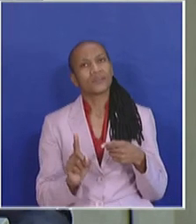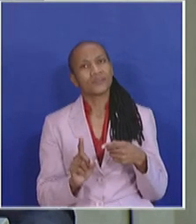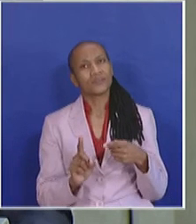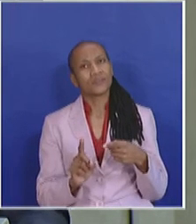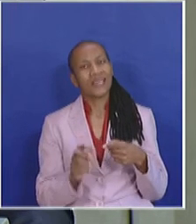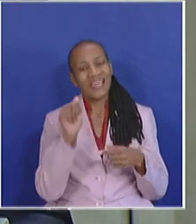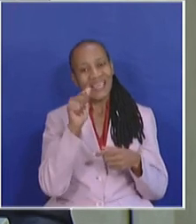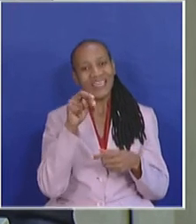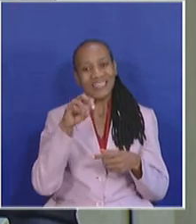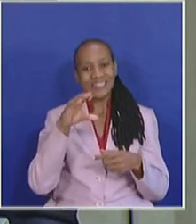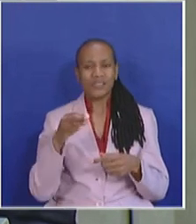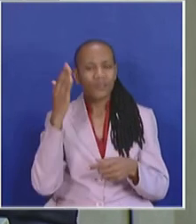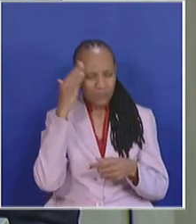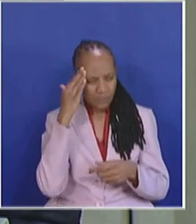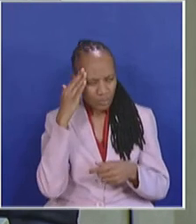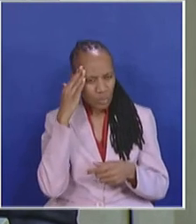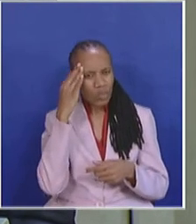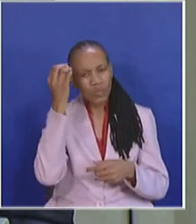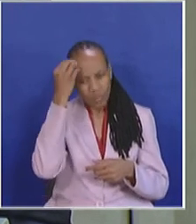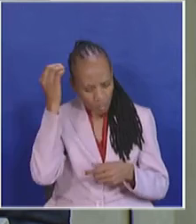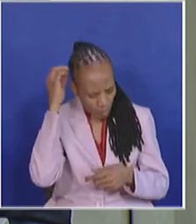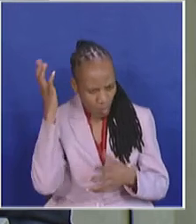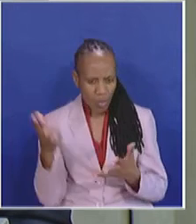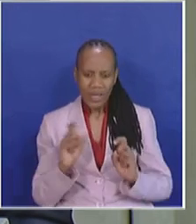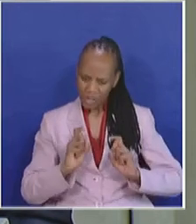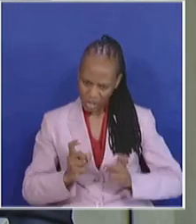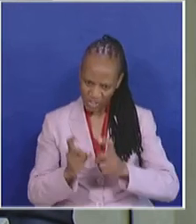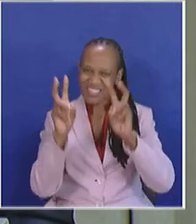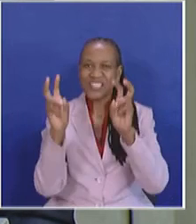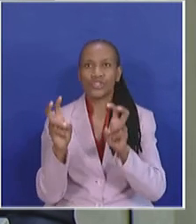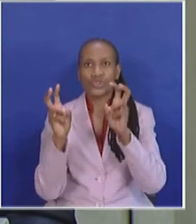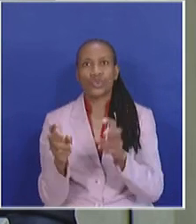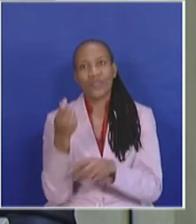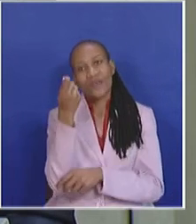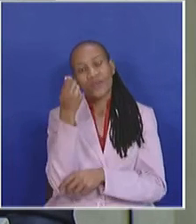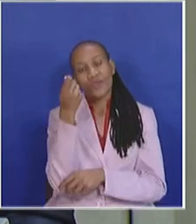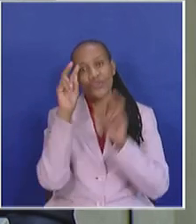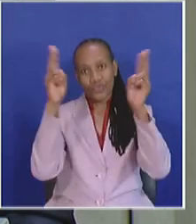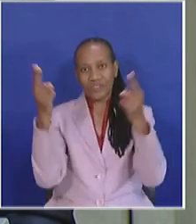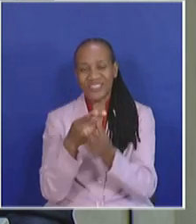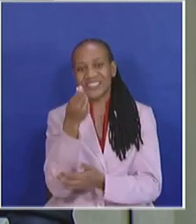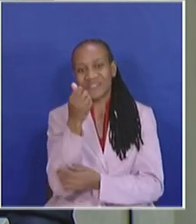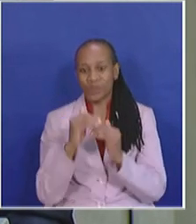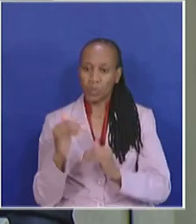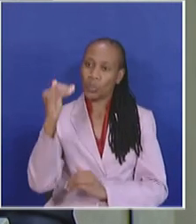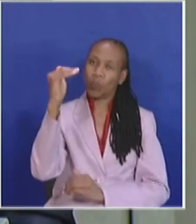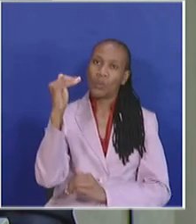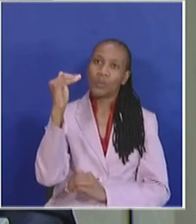the ANC acknowledges the urgency with which the matter of increase of